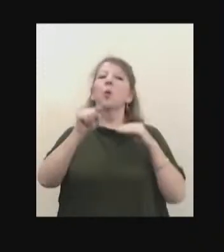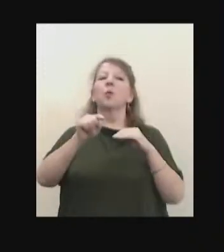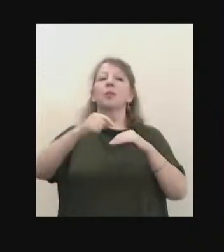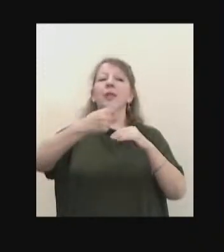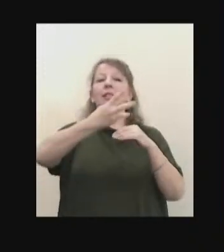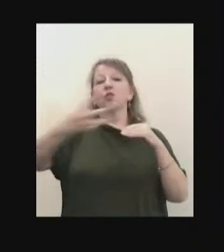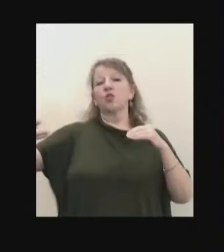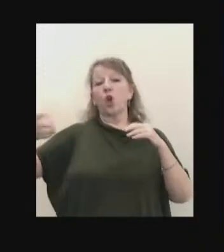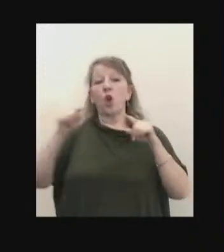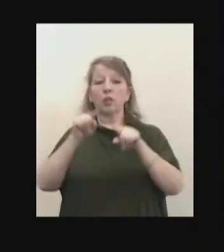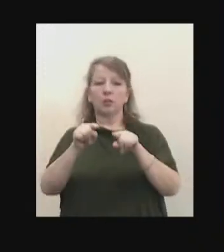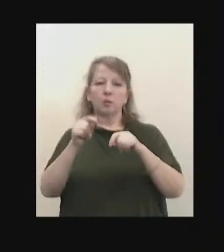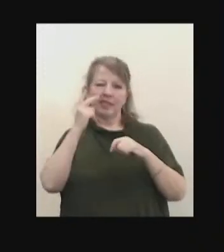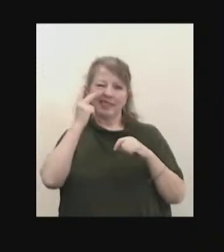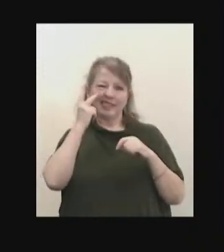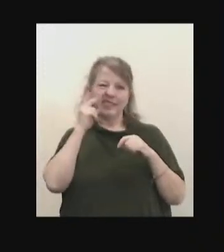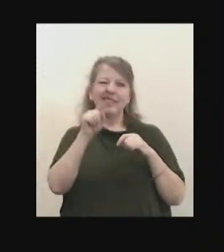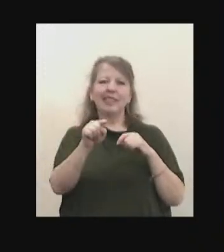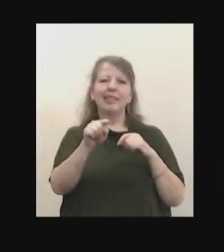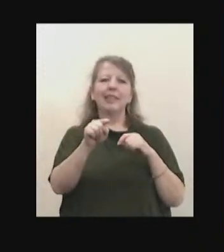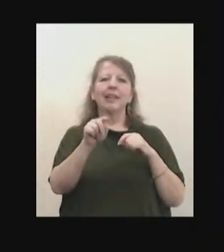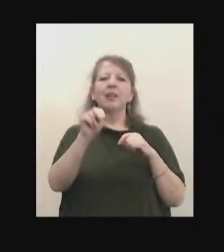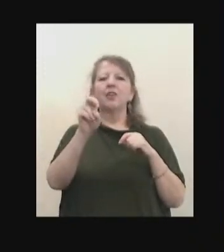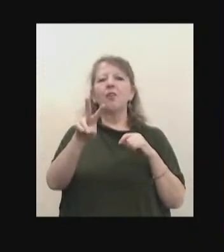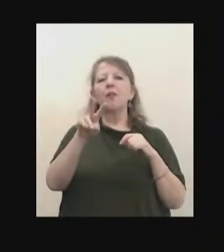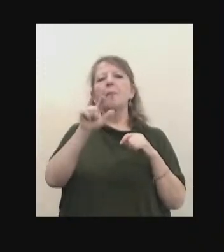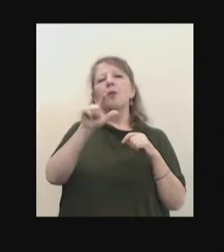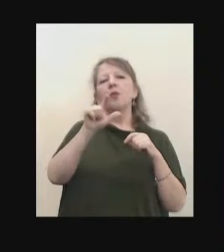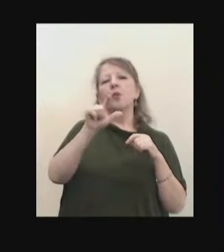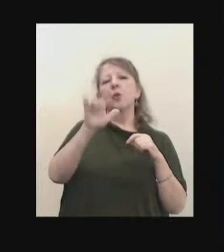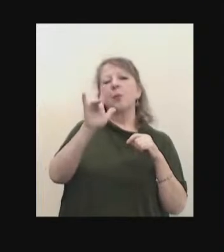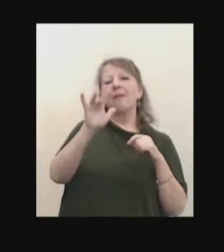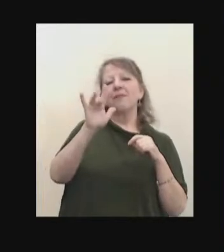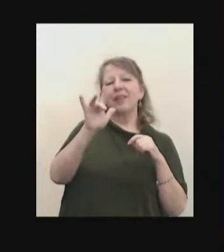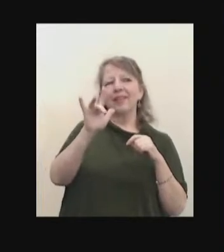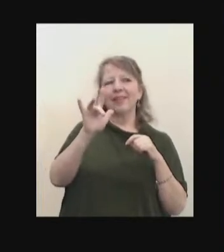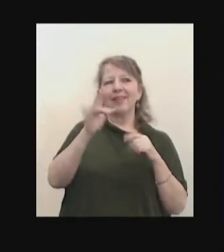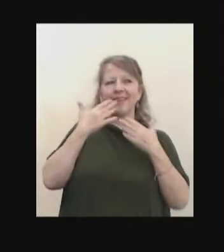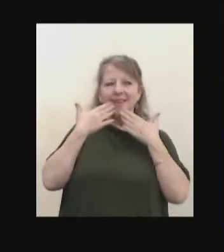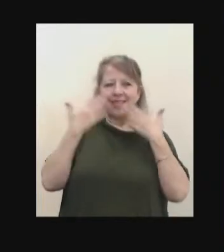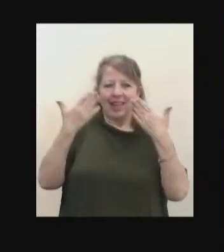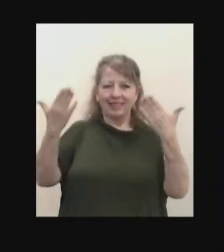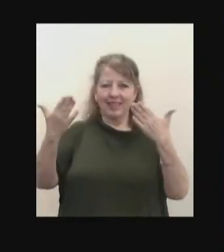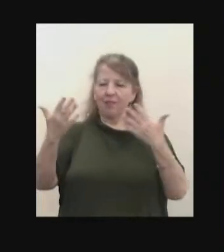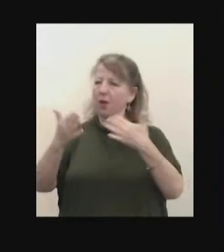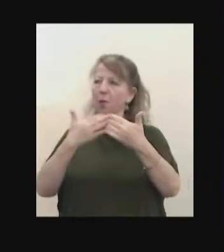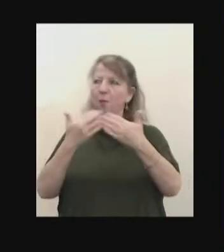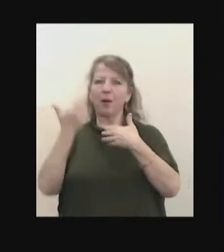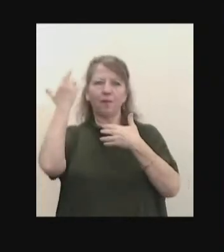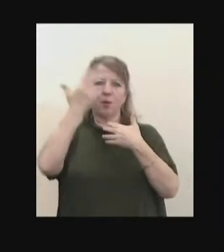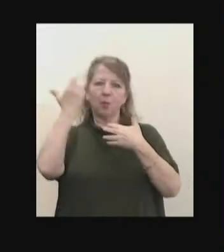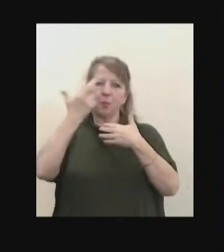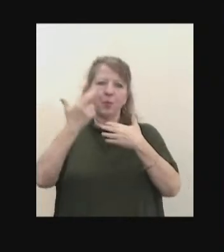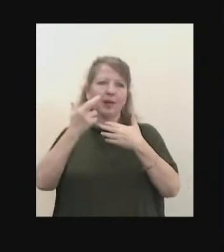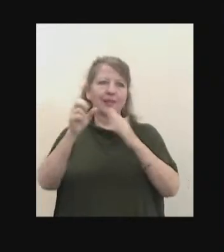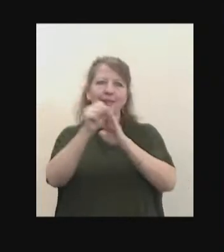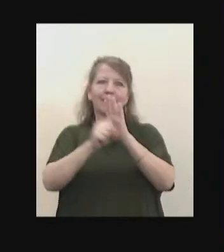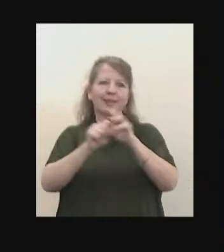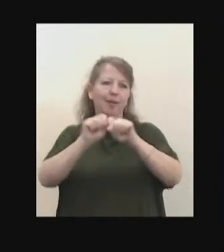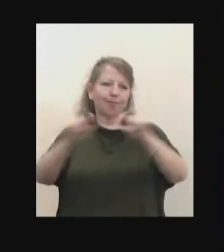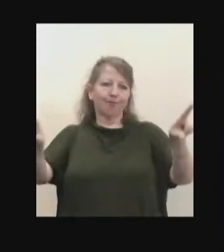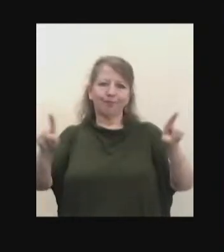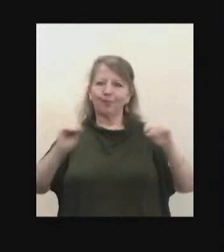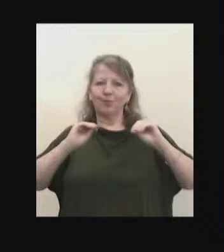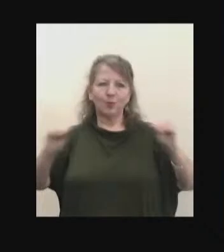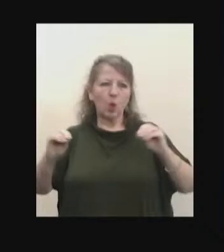break there for what would be considered November 25th, Thanksgiving. For whatever reason, the state didn't release any data out, so we don't have any data